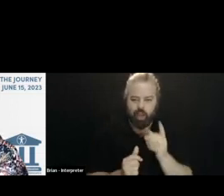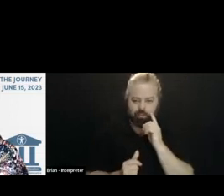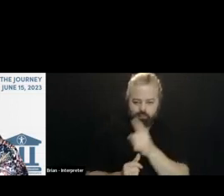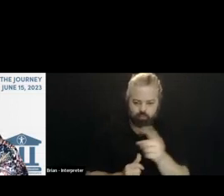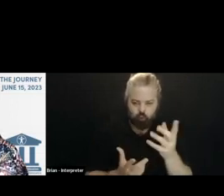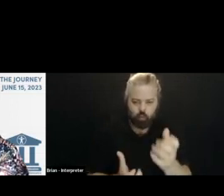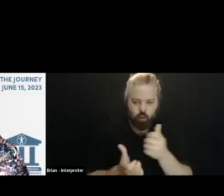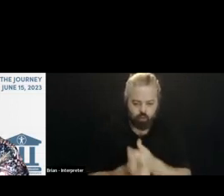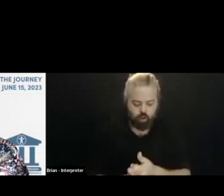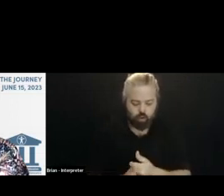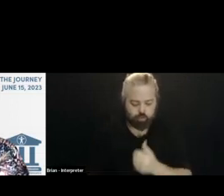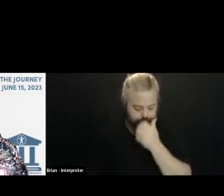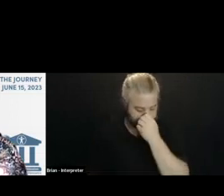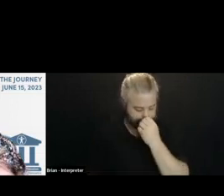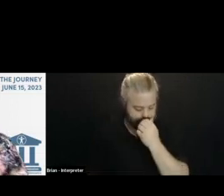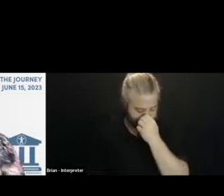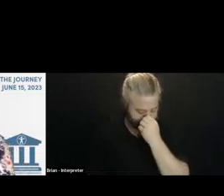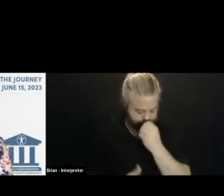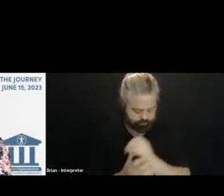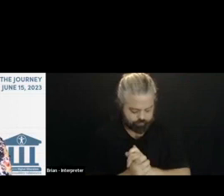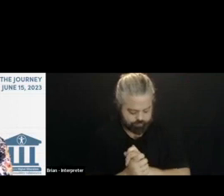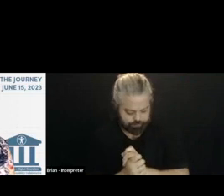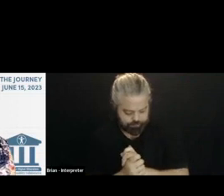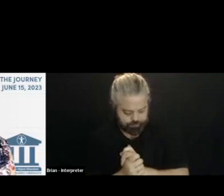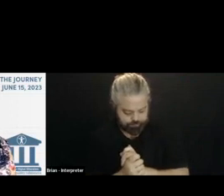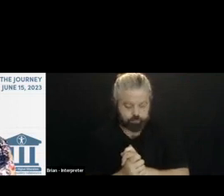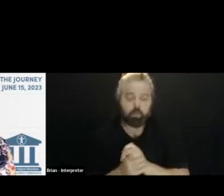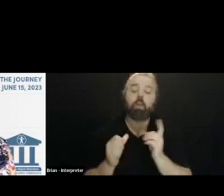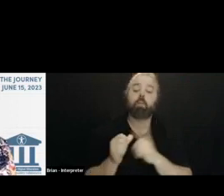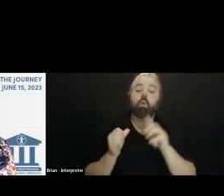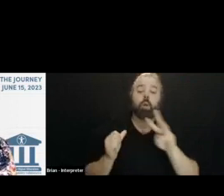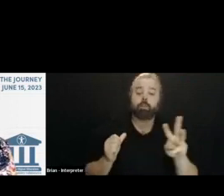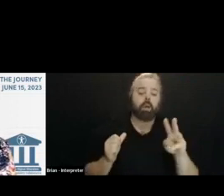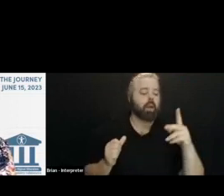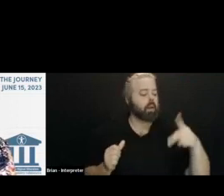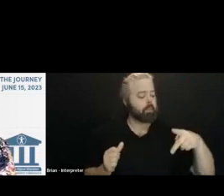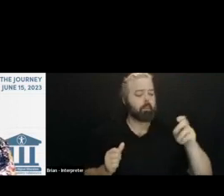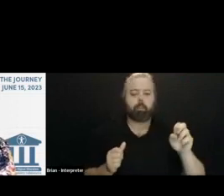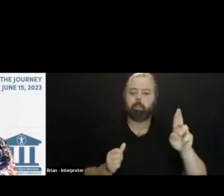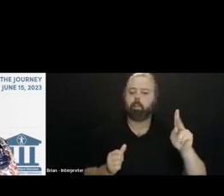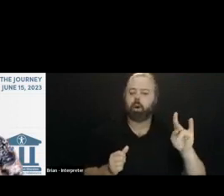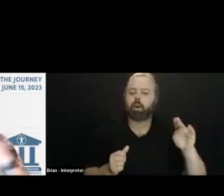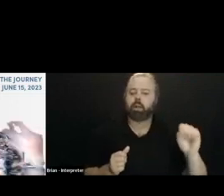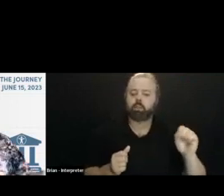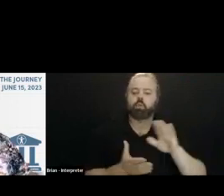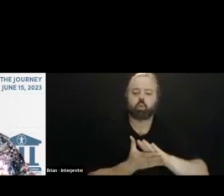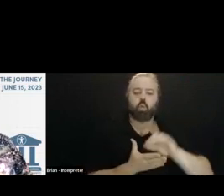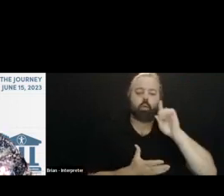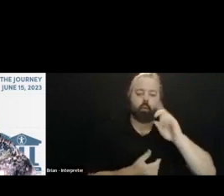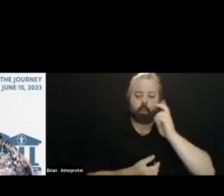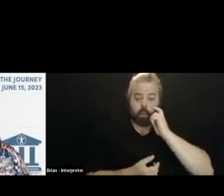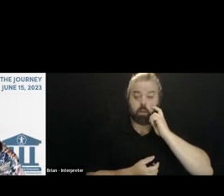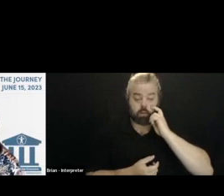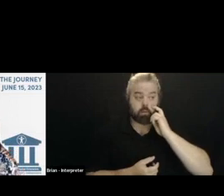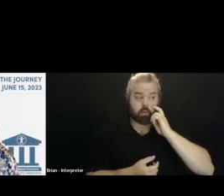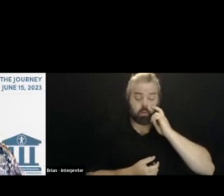here. So this first site is the Perkins School for the Blind. So the audience for this